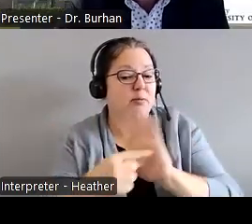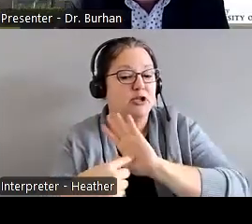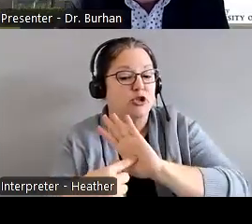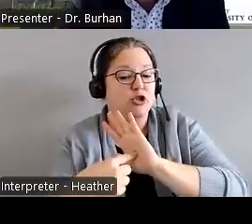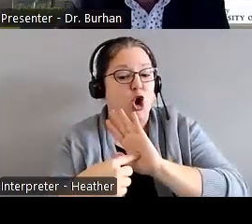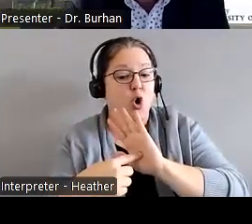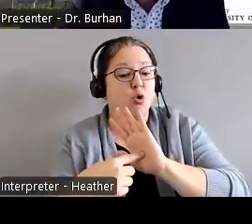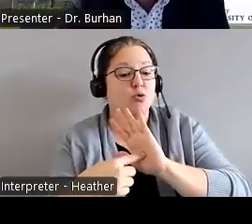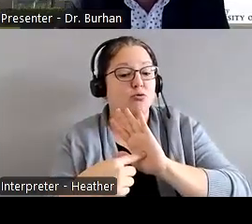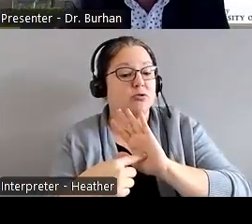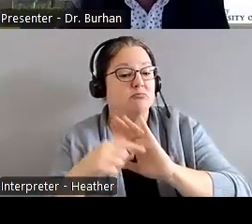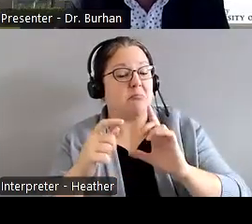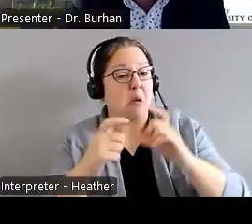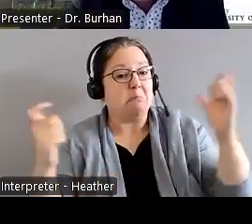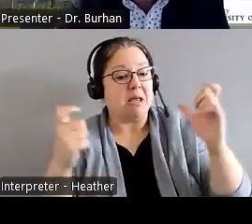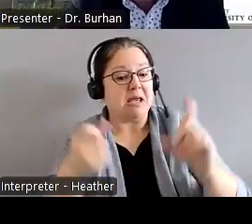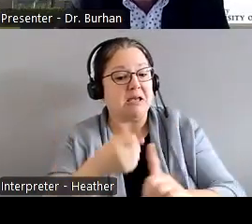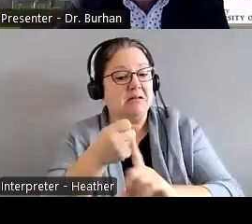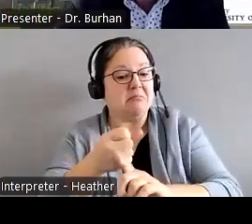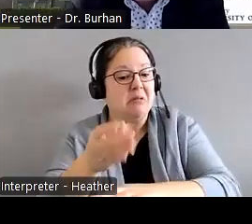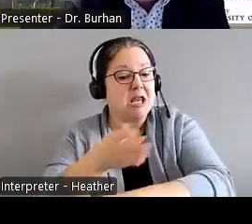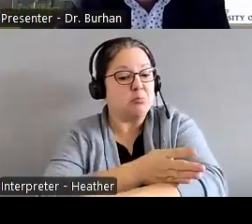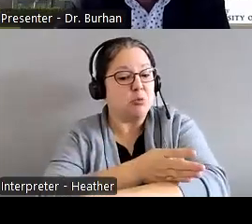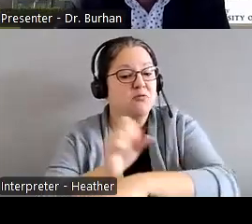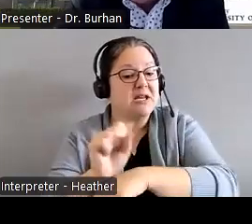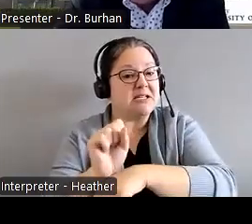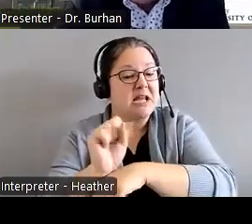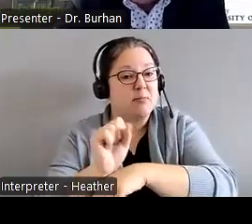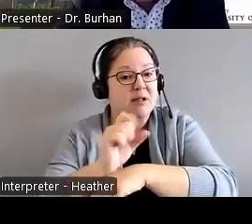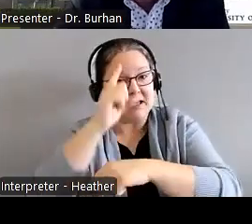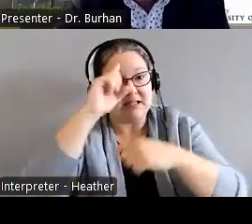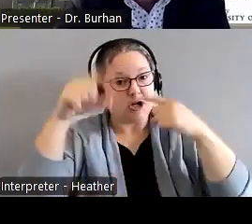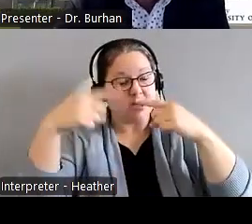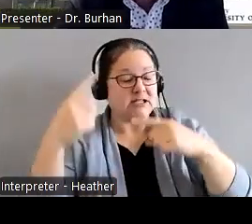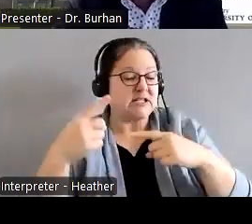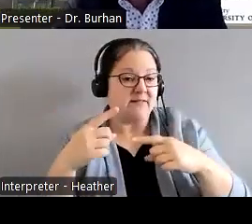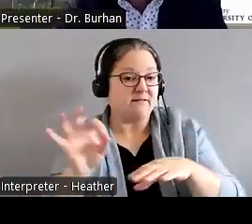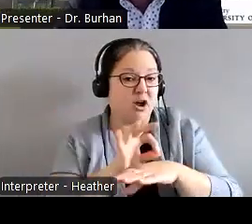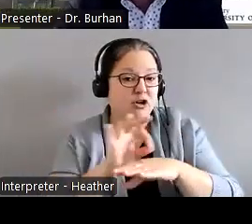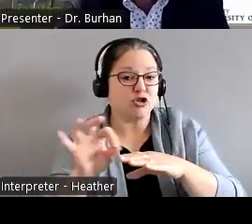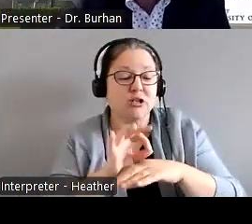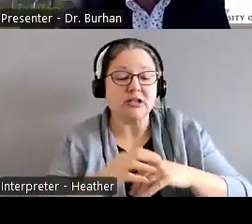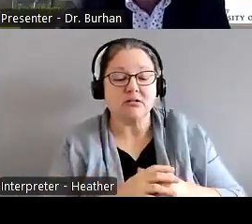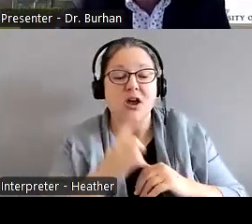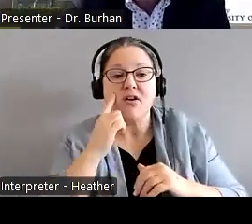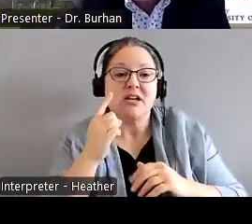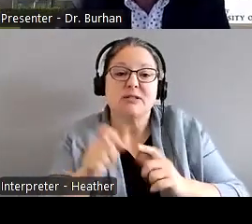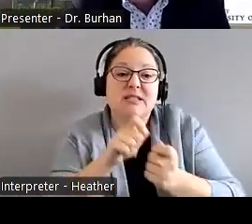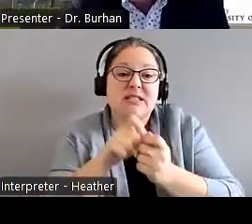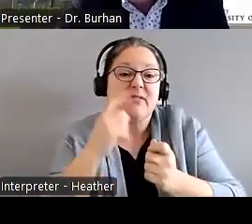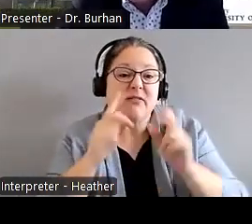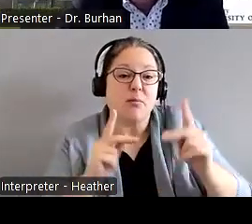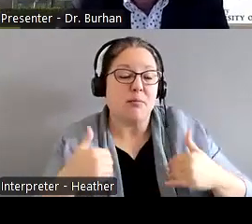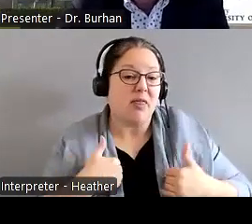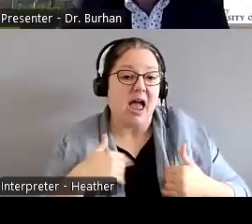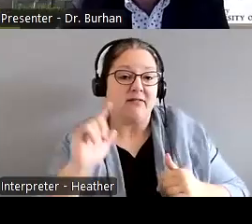improving cognitive function and stabilizing the course, particularly in those with late life major depressive disorder, even better